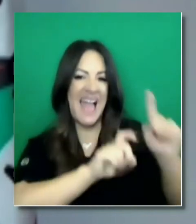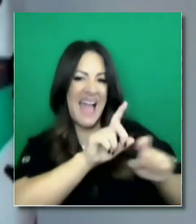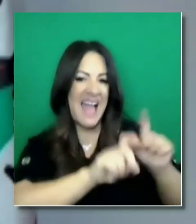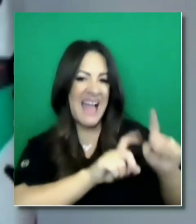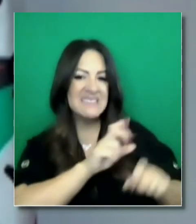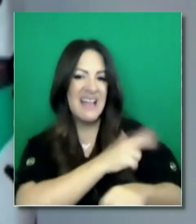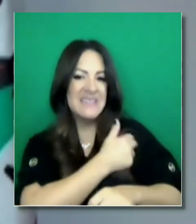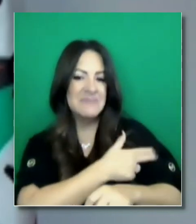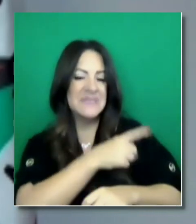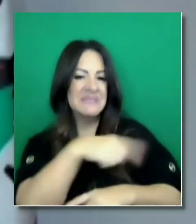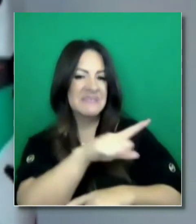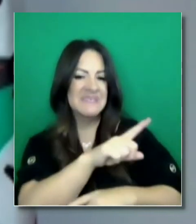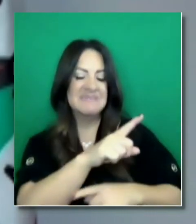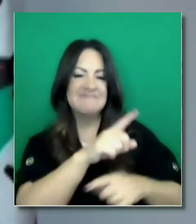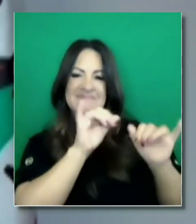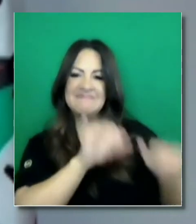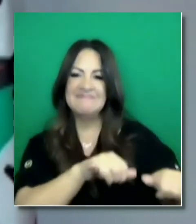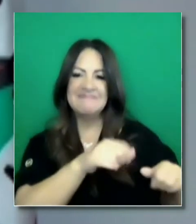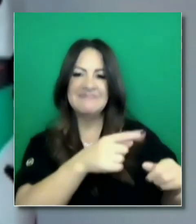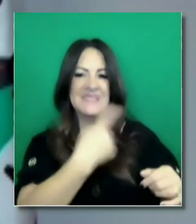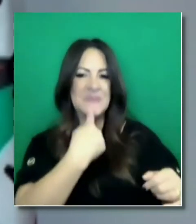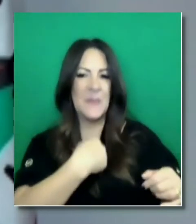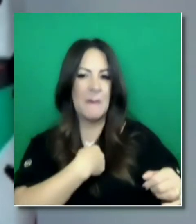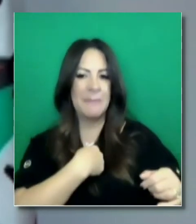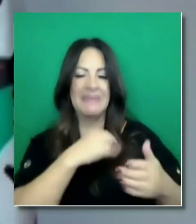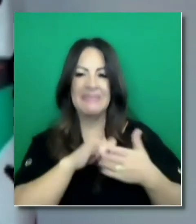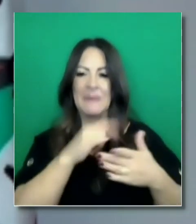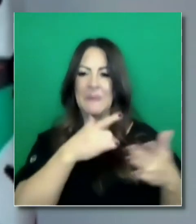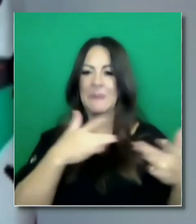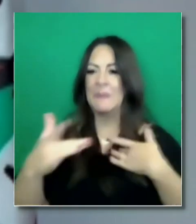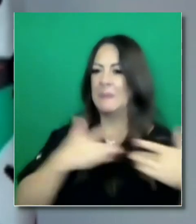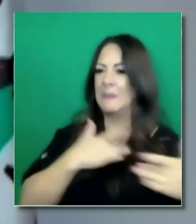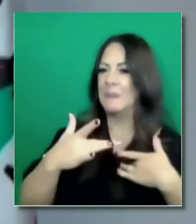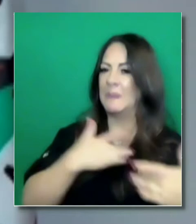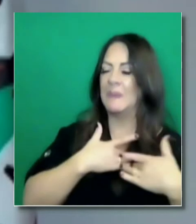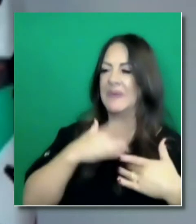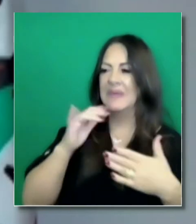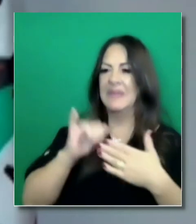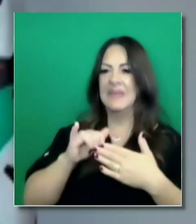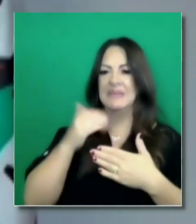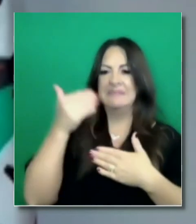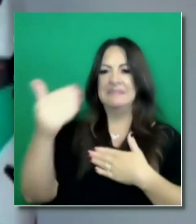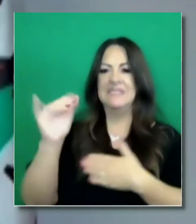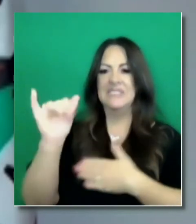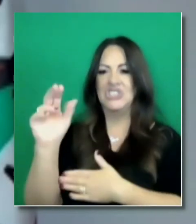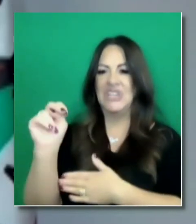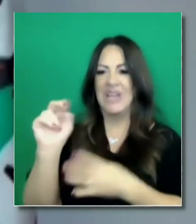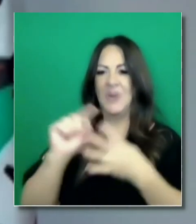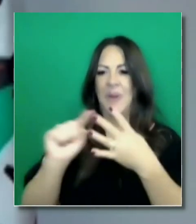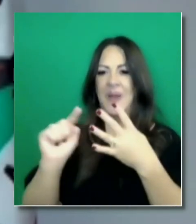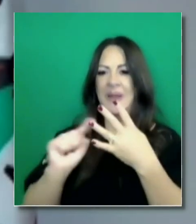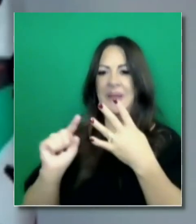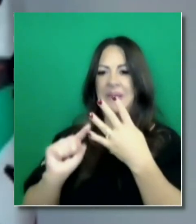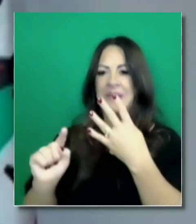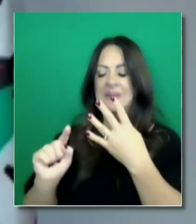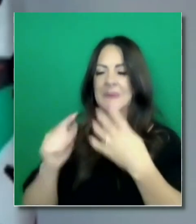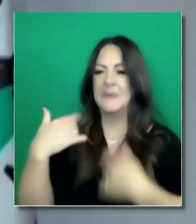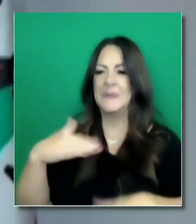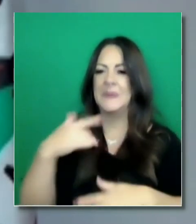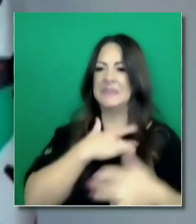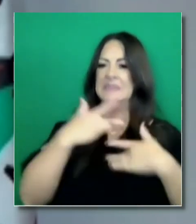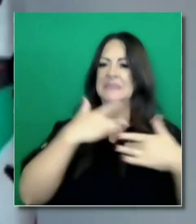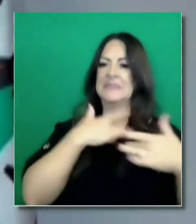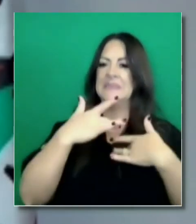the second part of January, as being the major areas of impact. And although we hope to get more staff in, as we